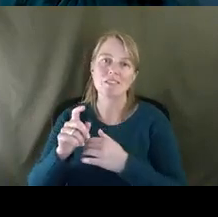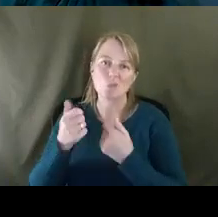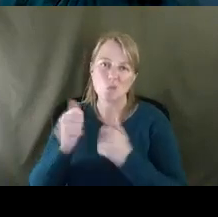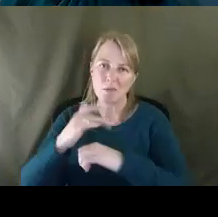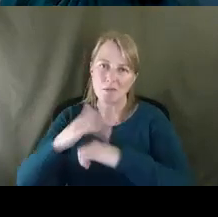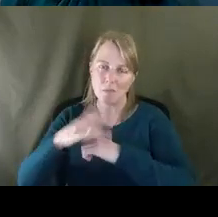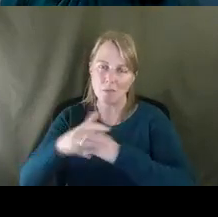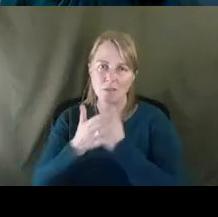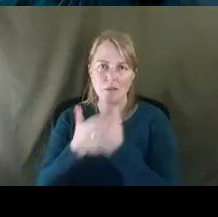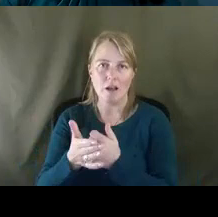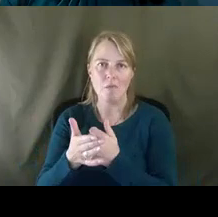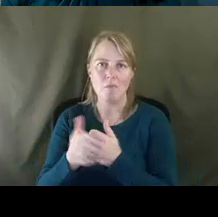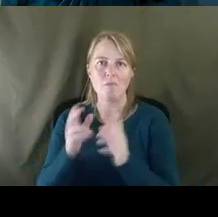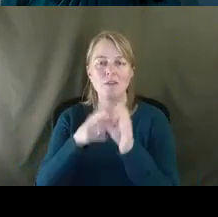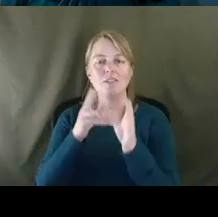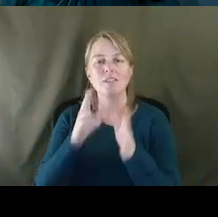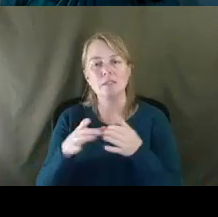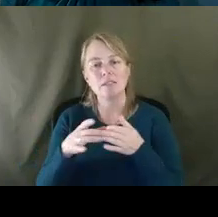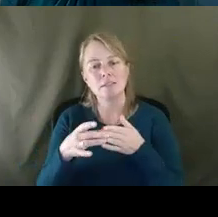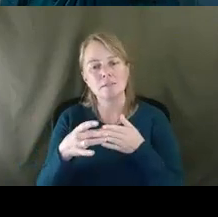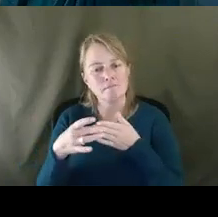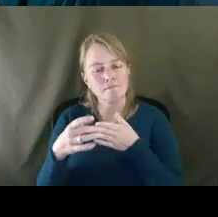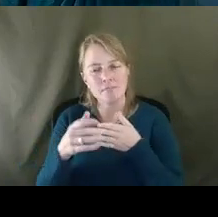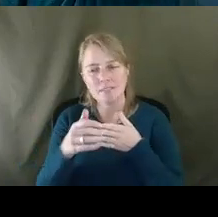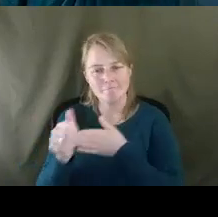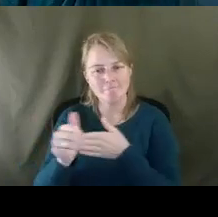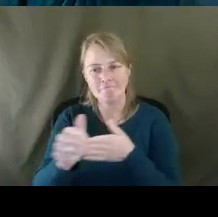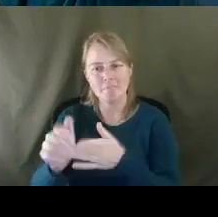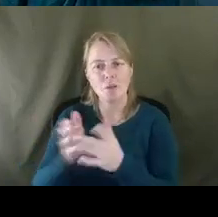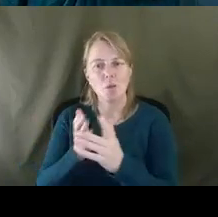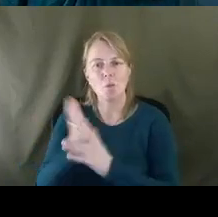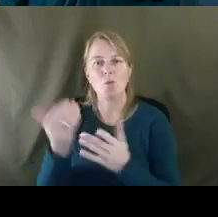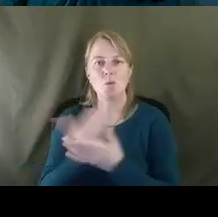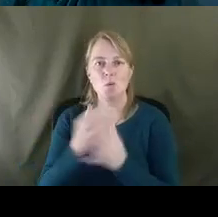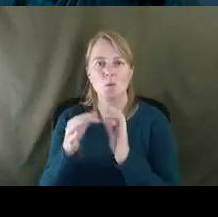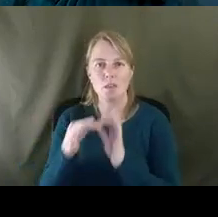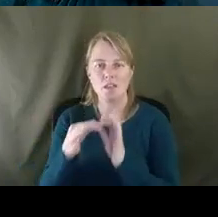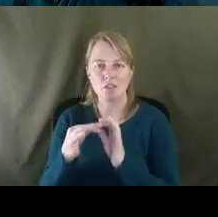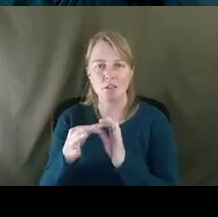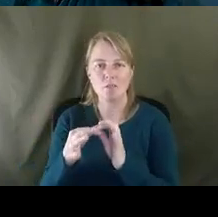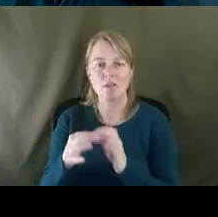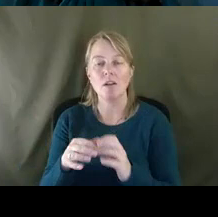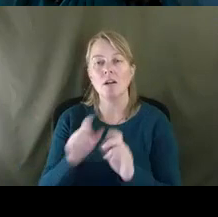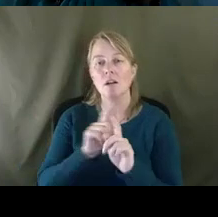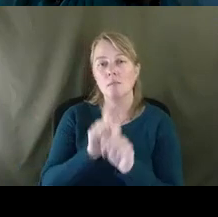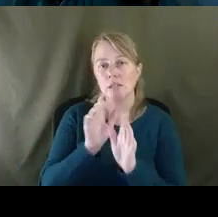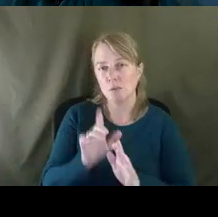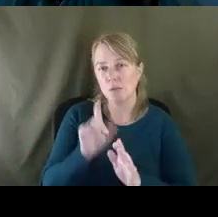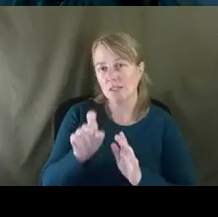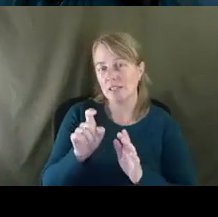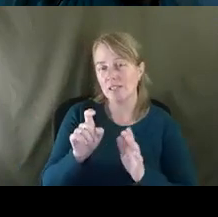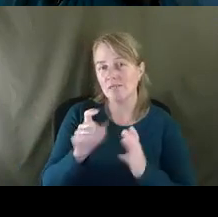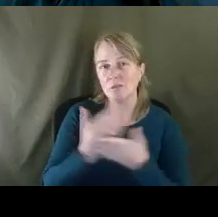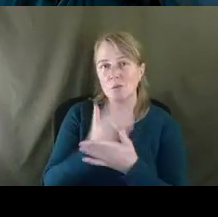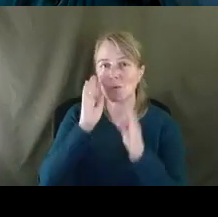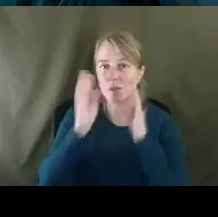help the participants navigate their new relationship. Mentors may need creative ideas on how to engage with their